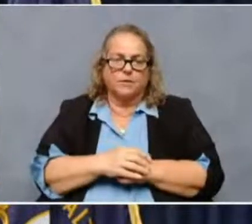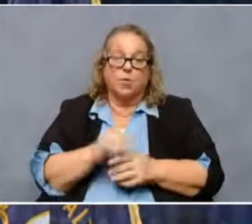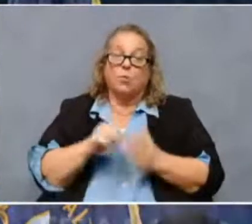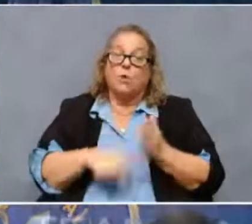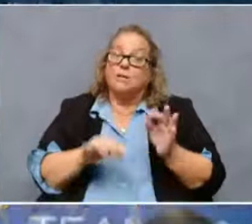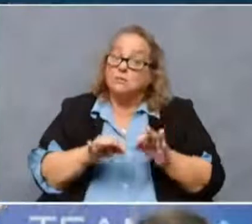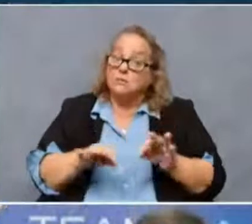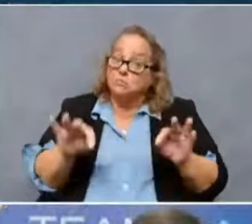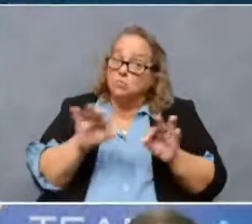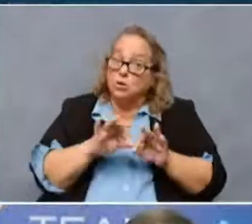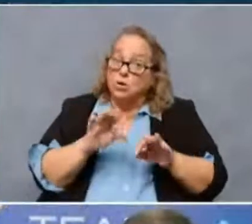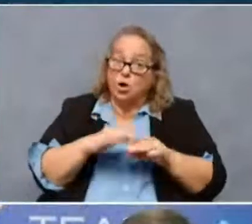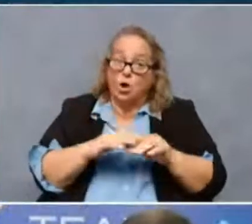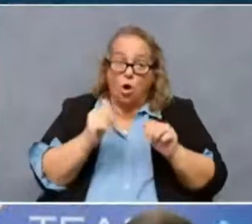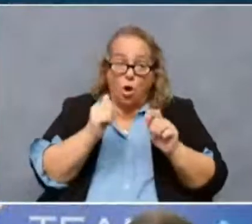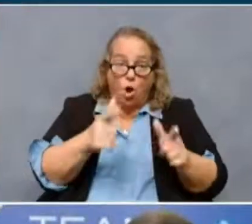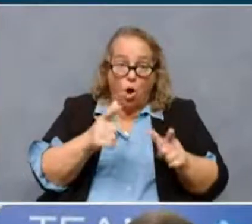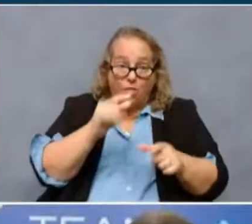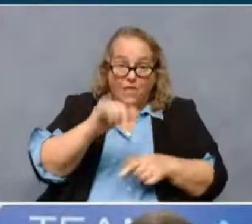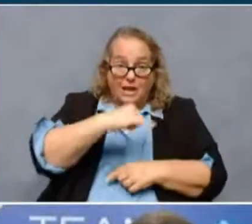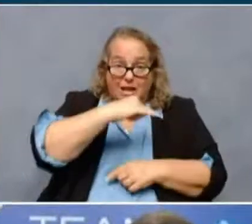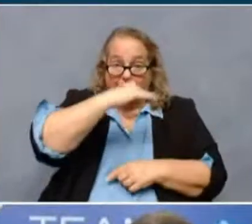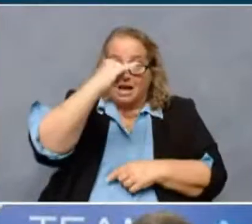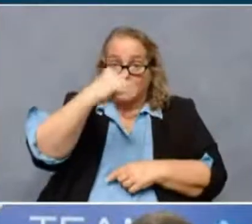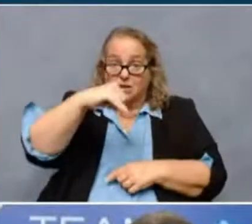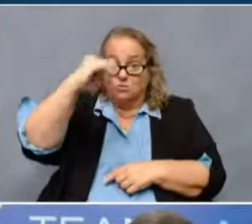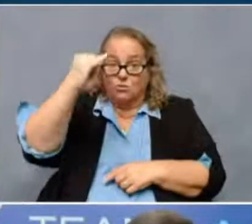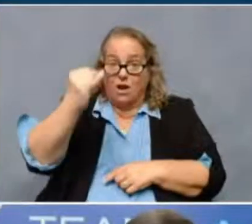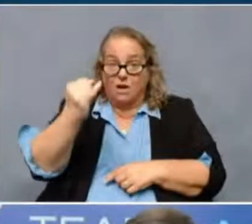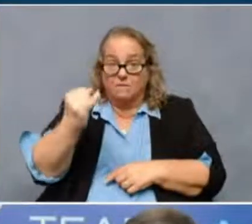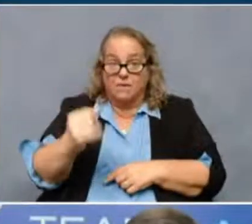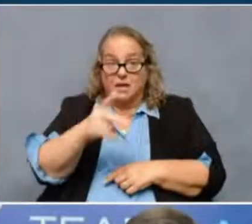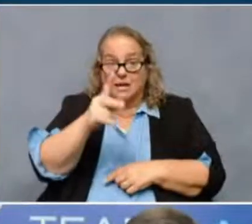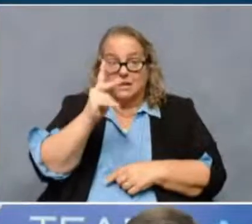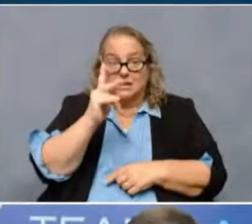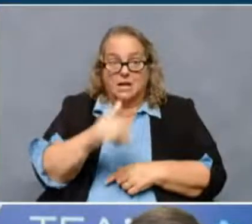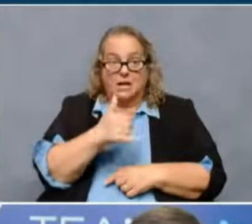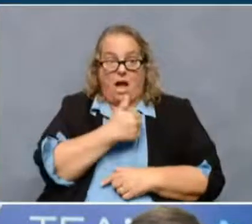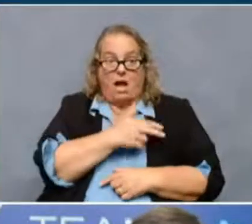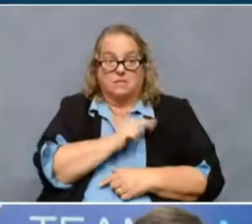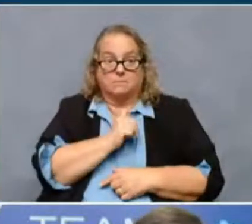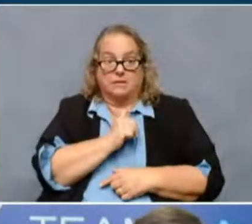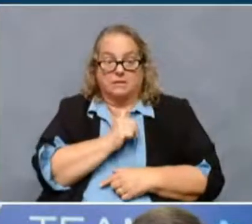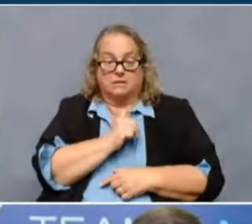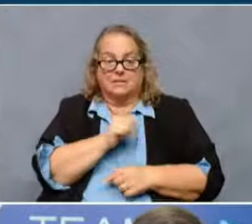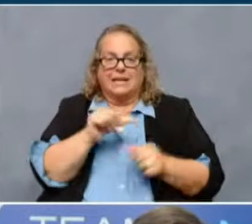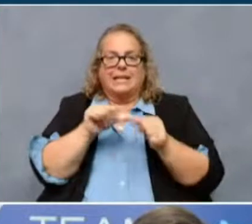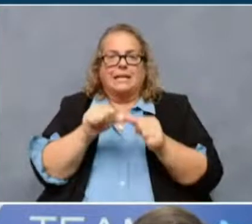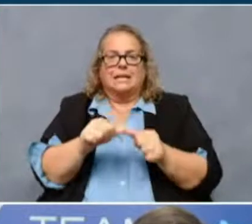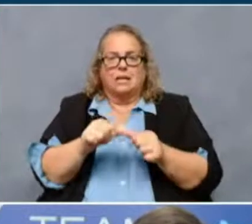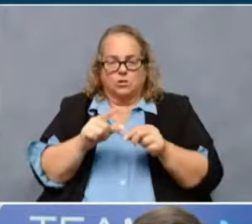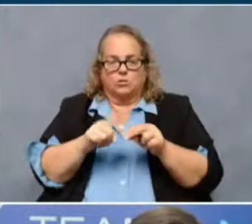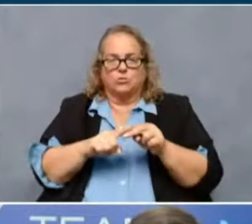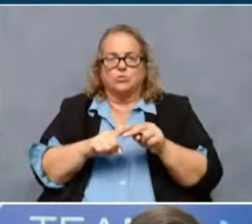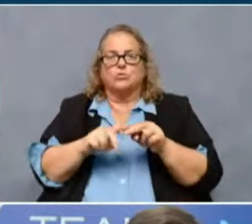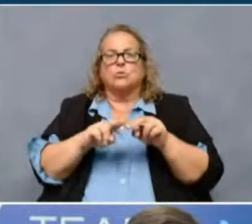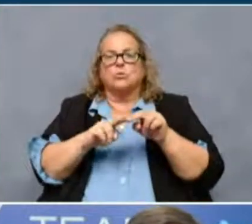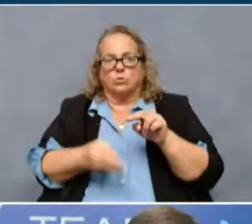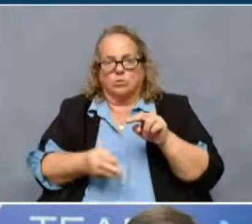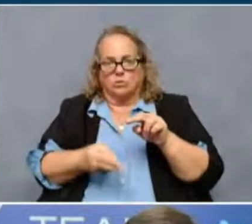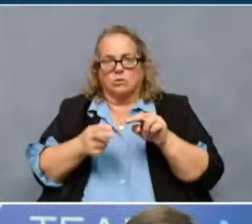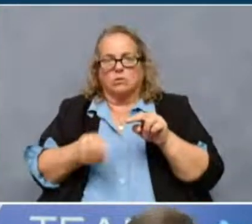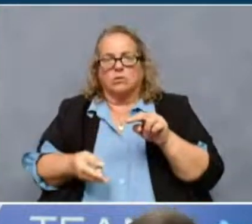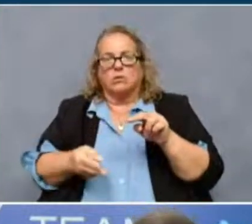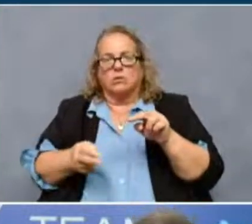on all these line graphs, this is Kentuckians hospitalized, is that it continues to decrease and that it continues to have a